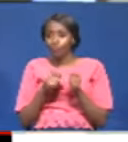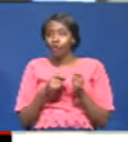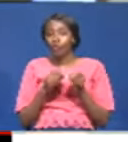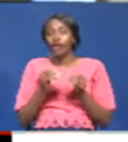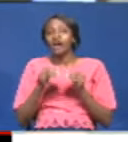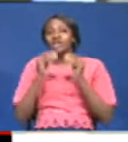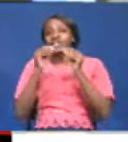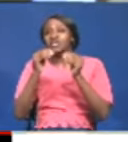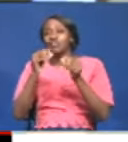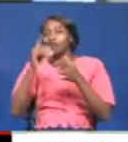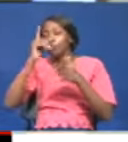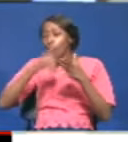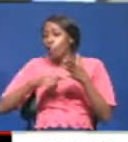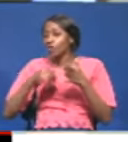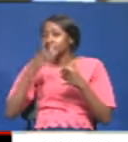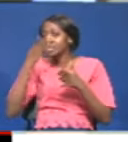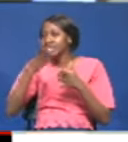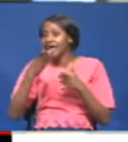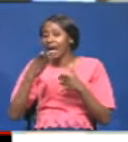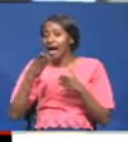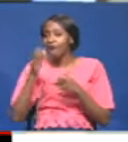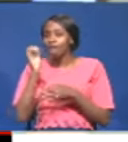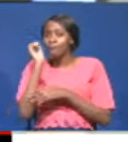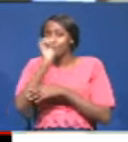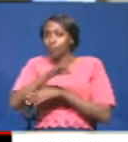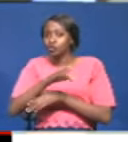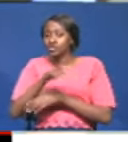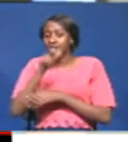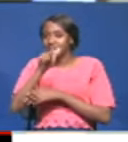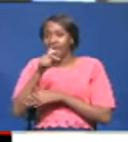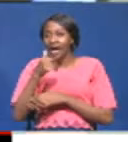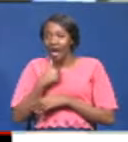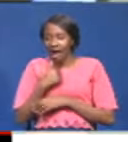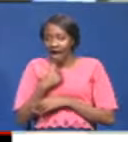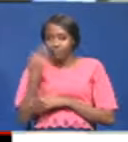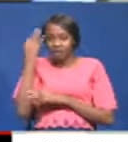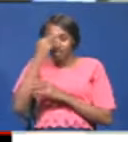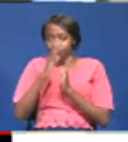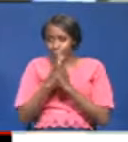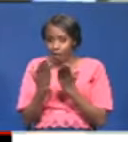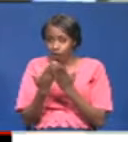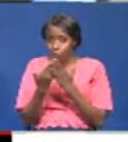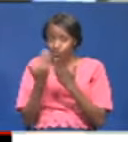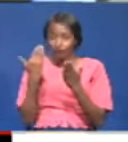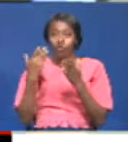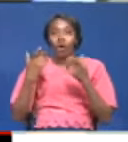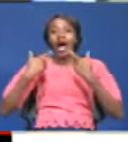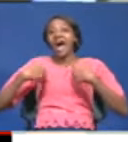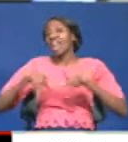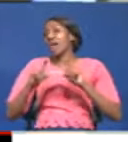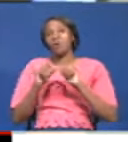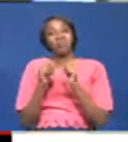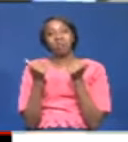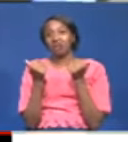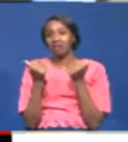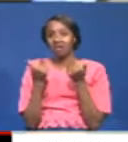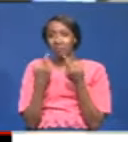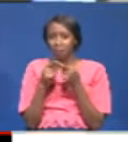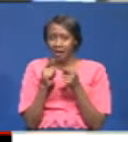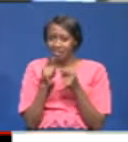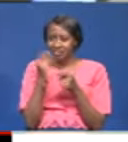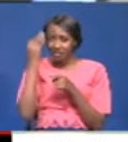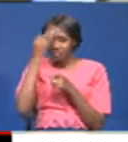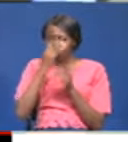put on Facebook. I mean, it's really bad things that Facebook had allowed, okay? So we told Facebook, and that's